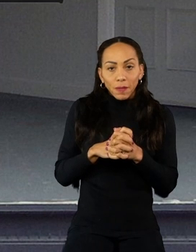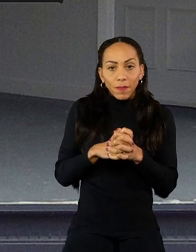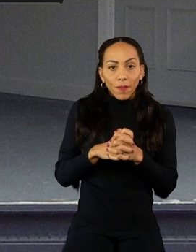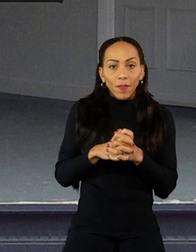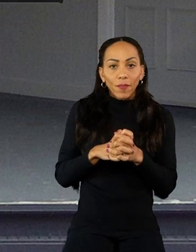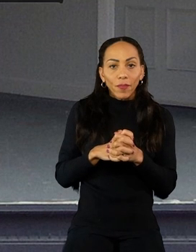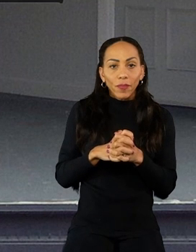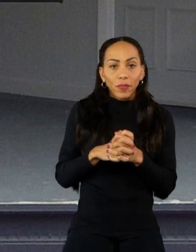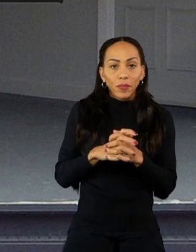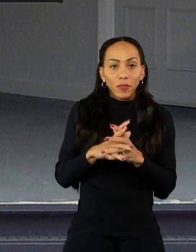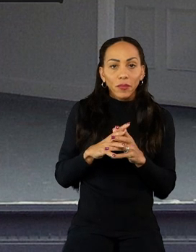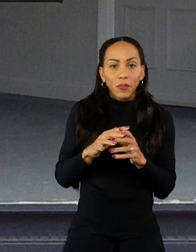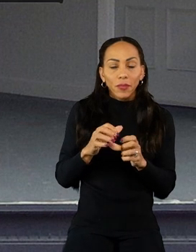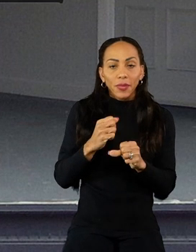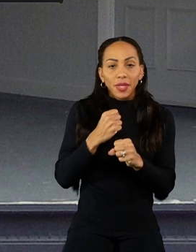got it. Let me just check what here is.